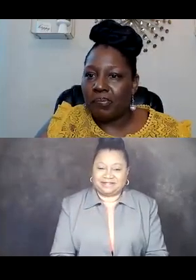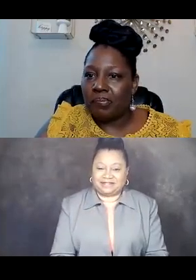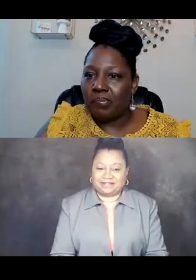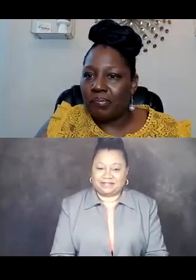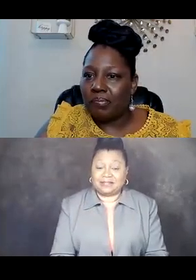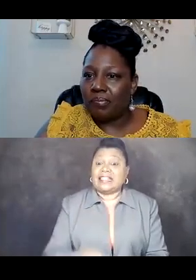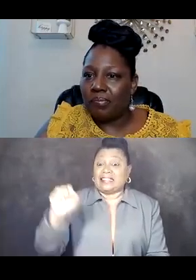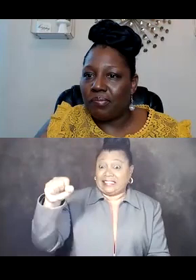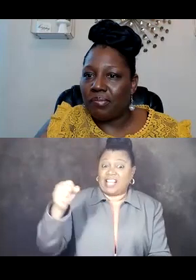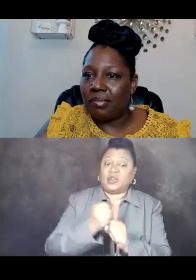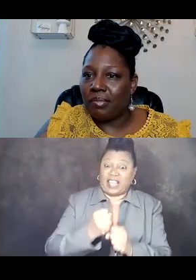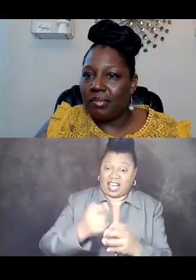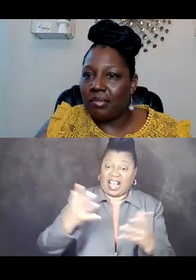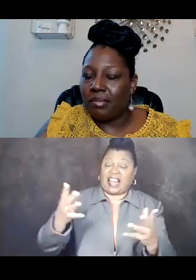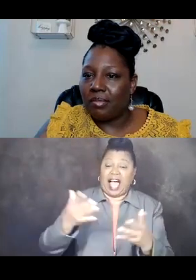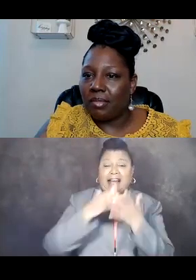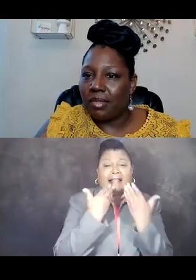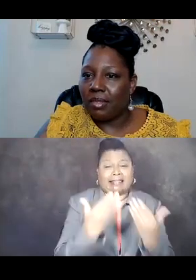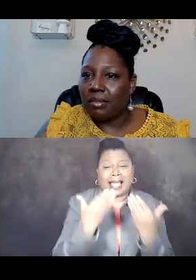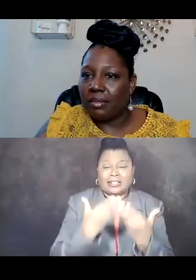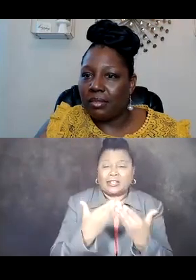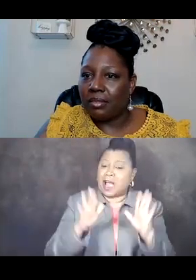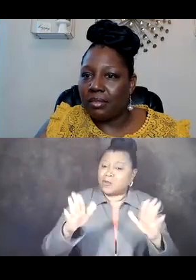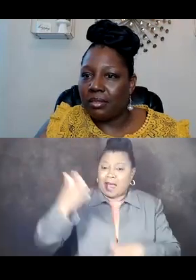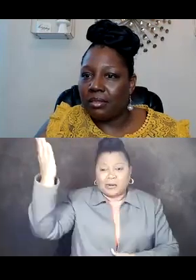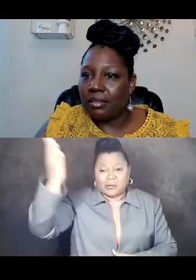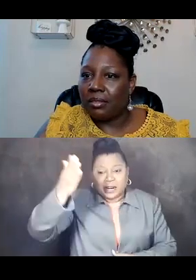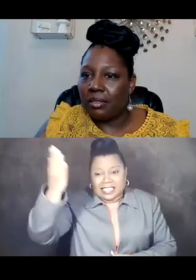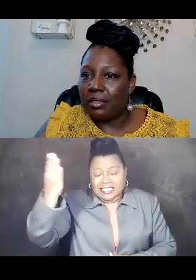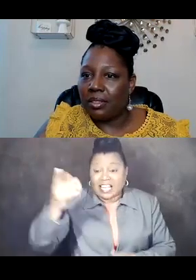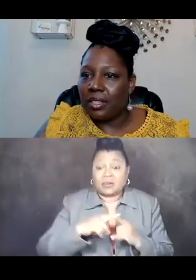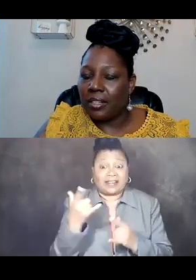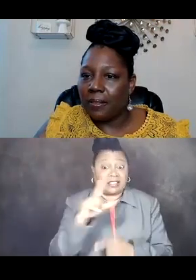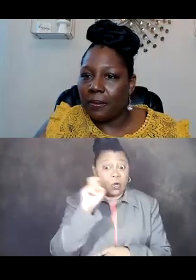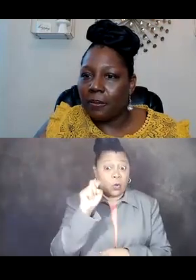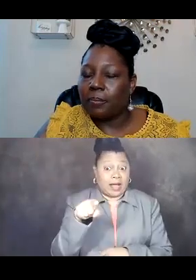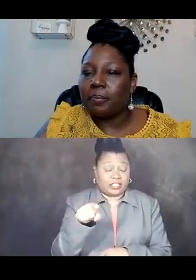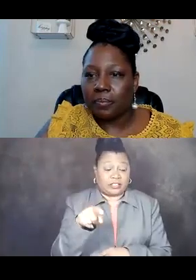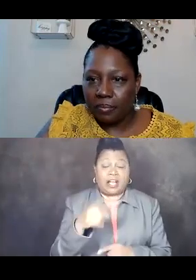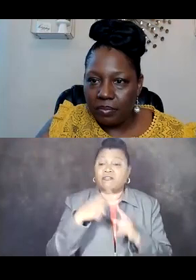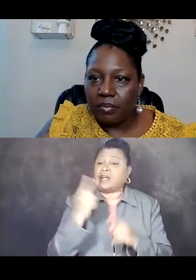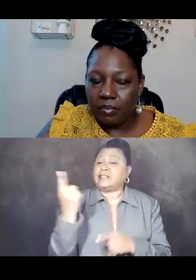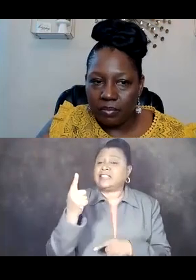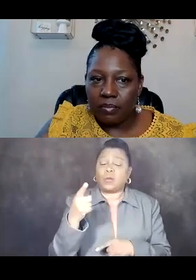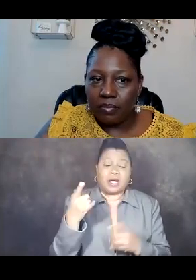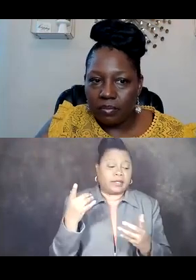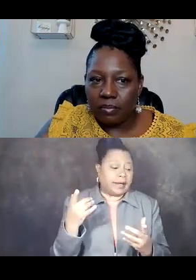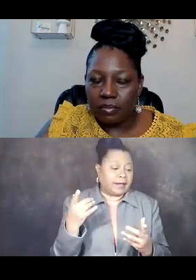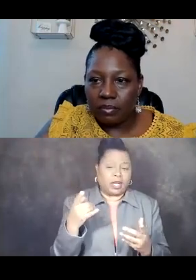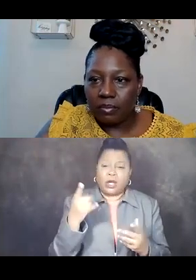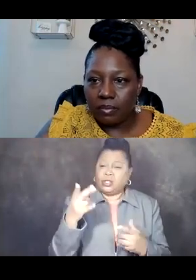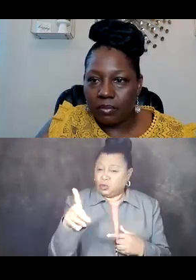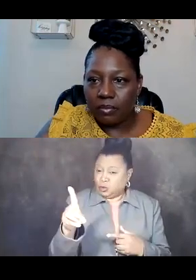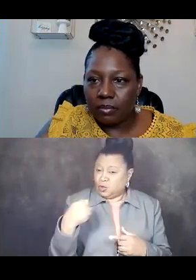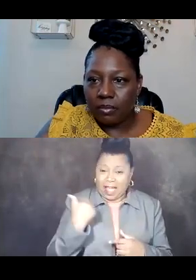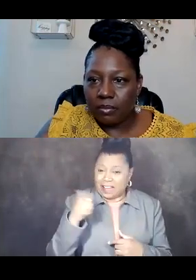And yes, so you're getting a lot of thank you and great presentation. There is a question here from someone. Do you